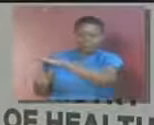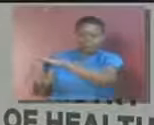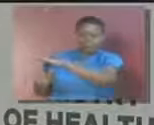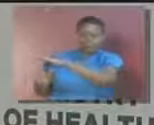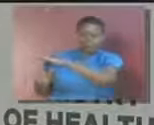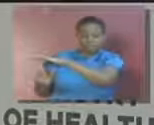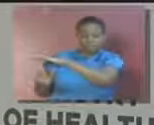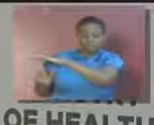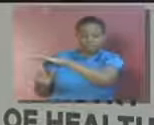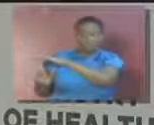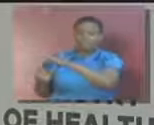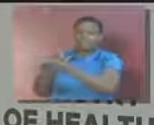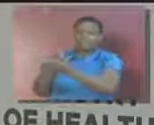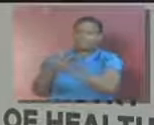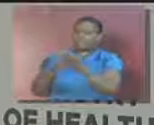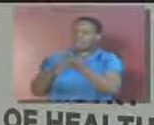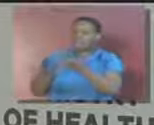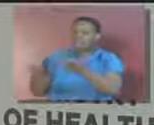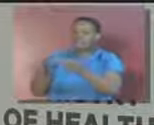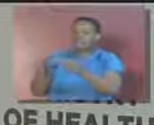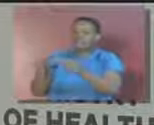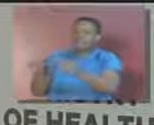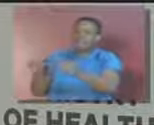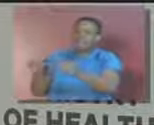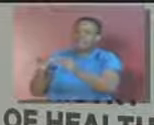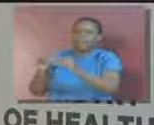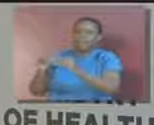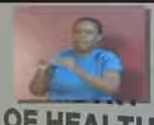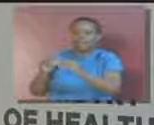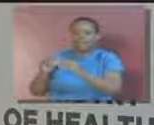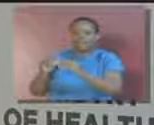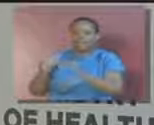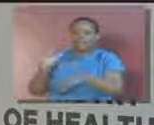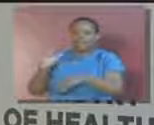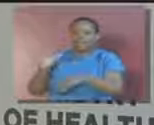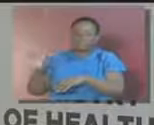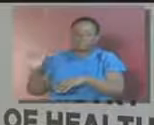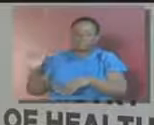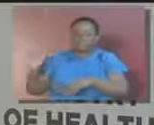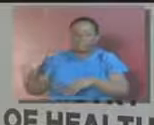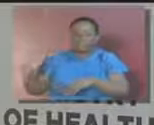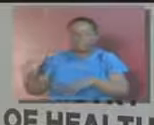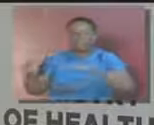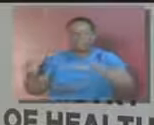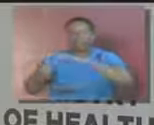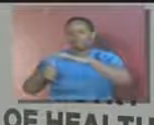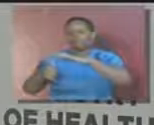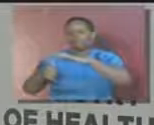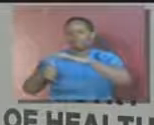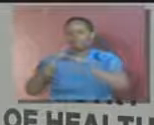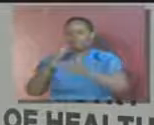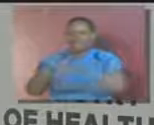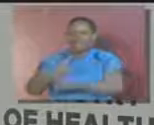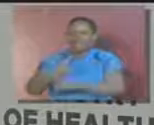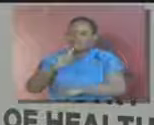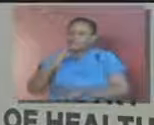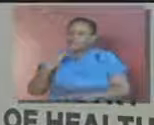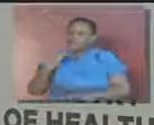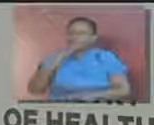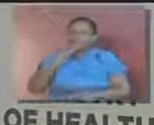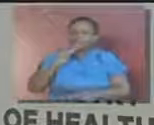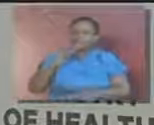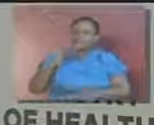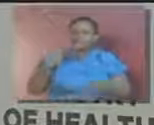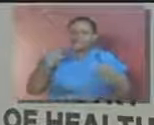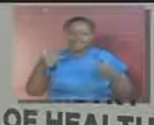as long as 33 days in isolation before we could have deemed that they were no longer infectious. So there's not a